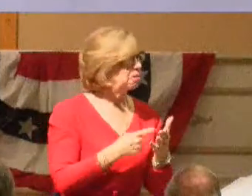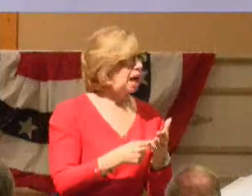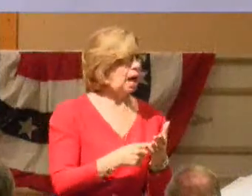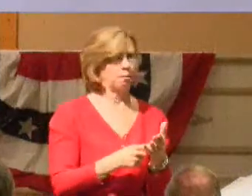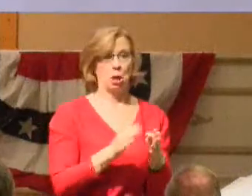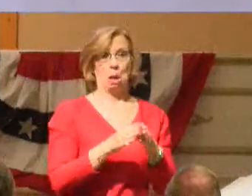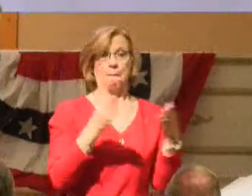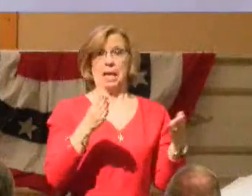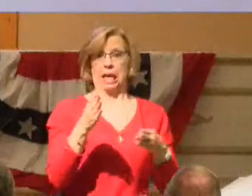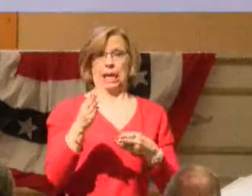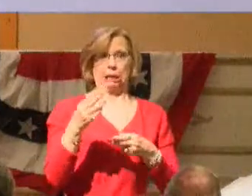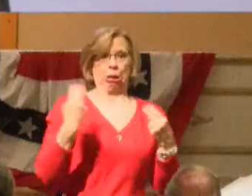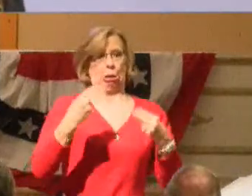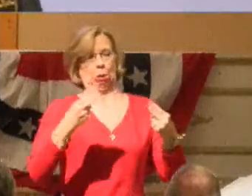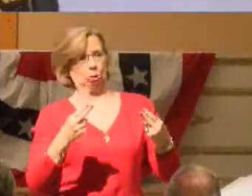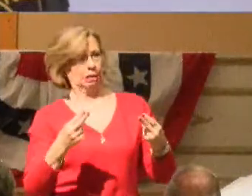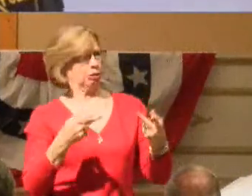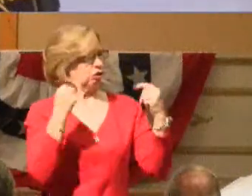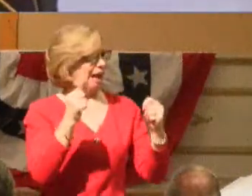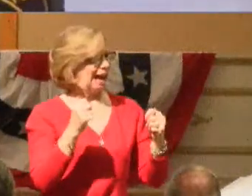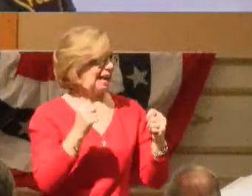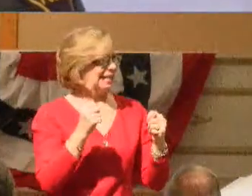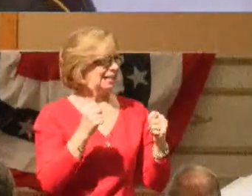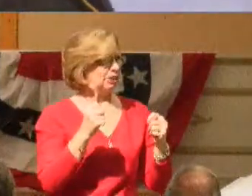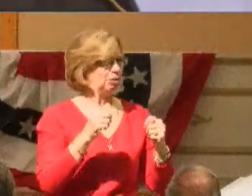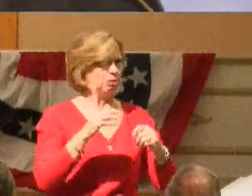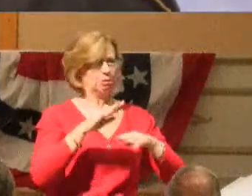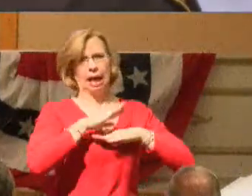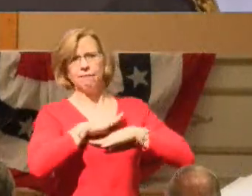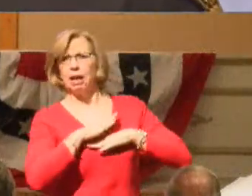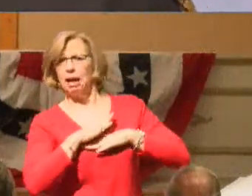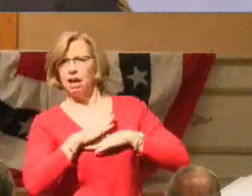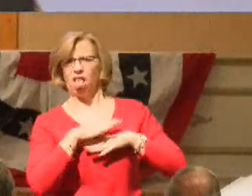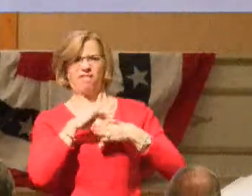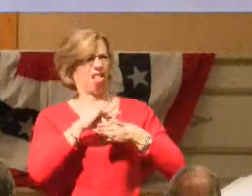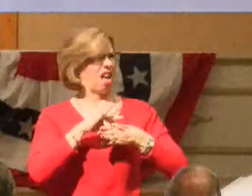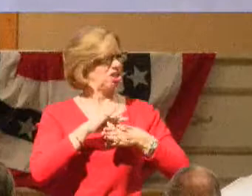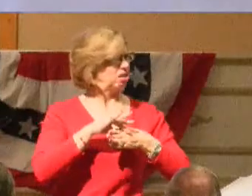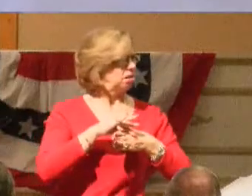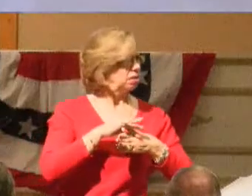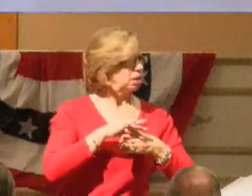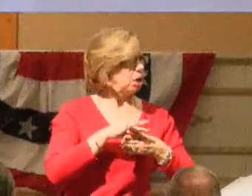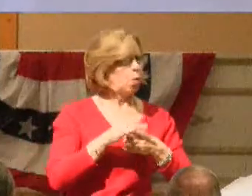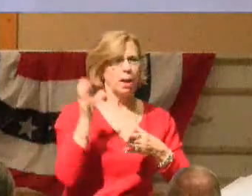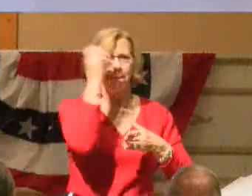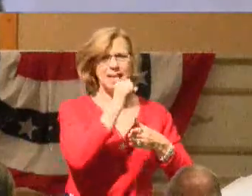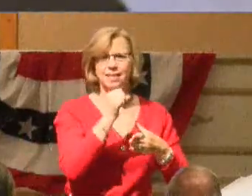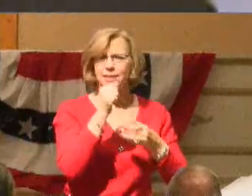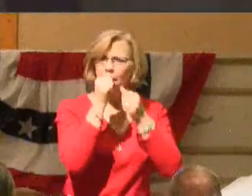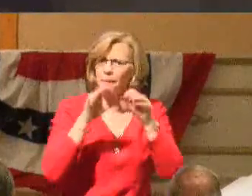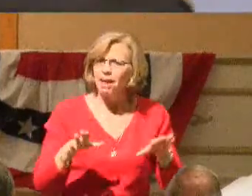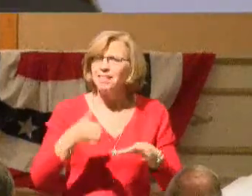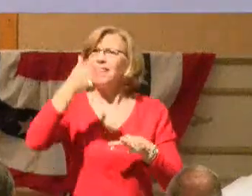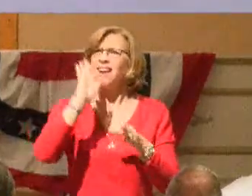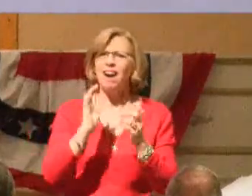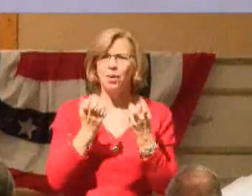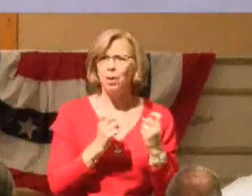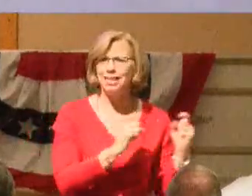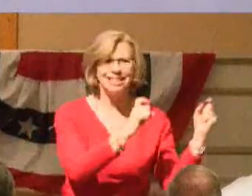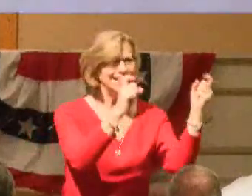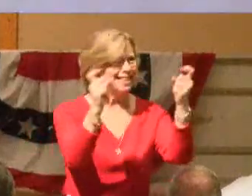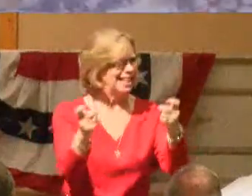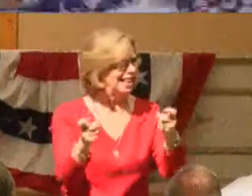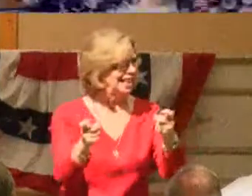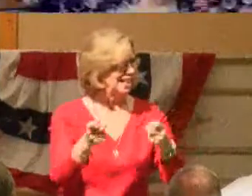to satisfy our flesh that we miss the blessings that God has to offer. And